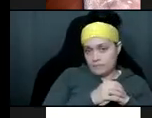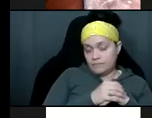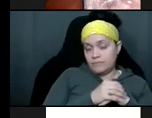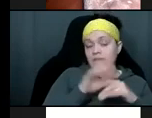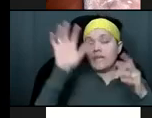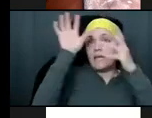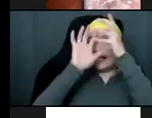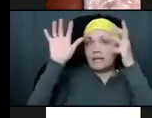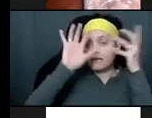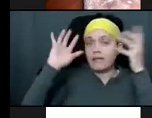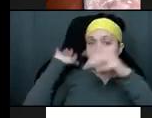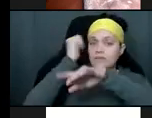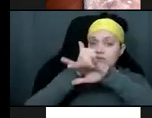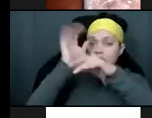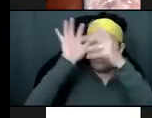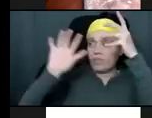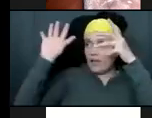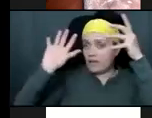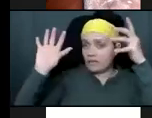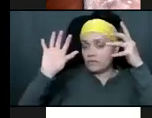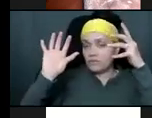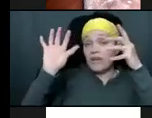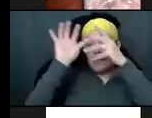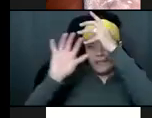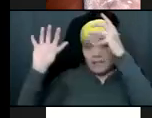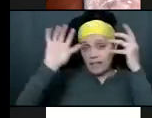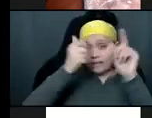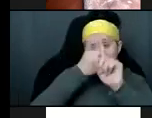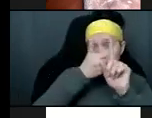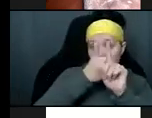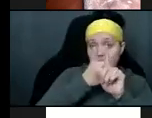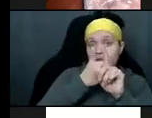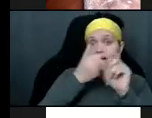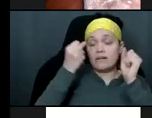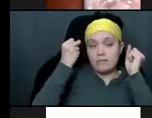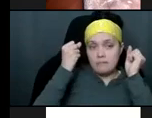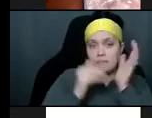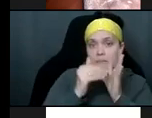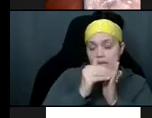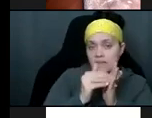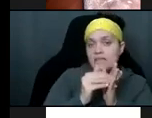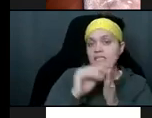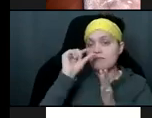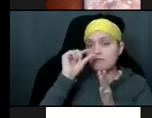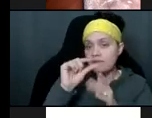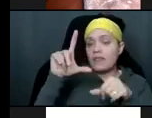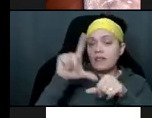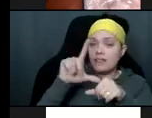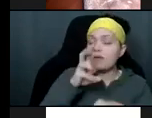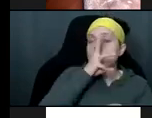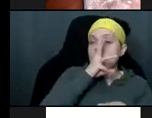clouds form. Clouds are actually millions of tiny, tiny droplets of liquid